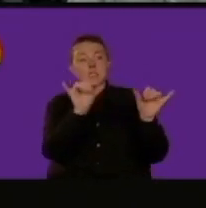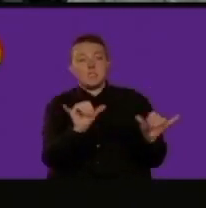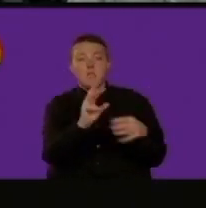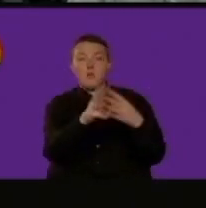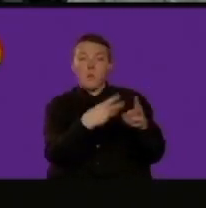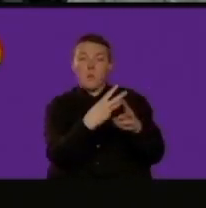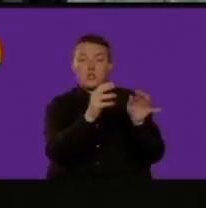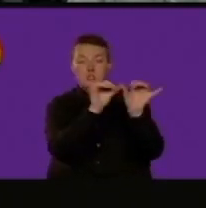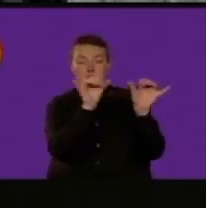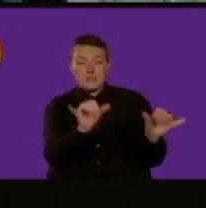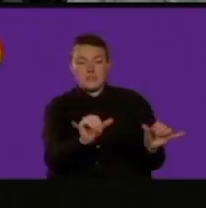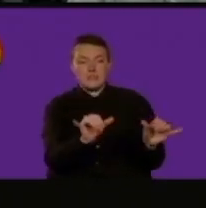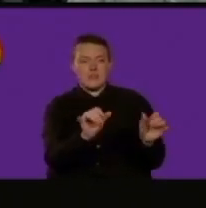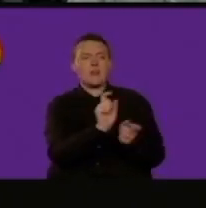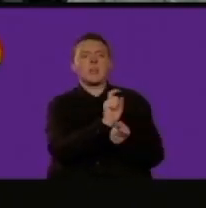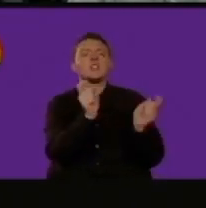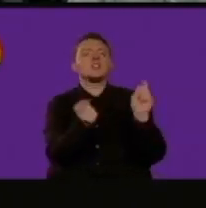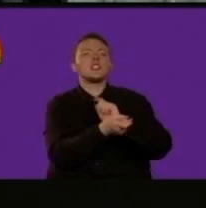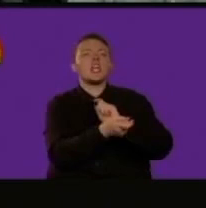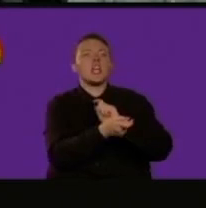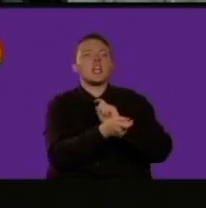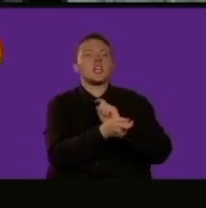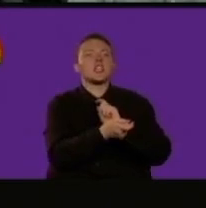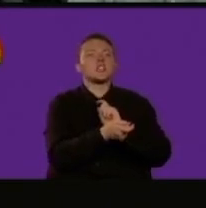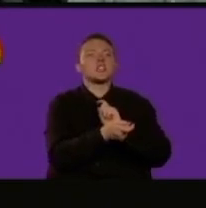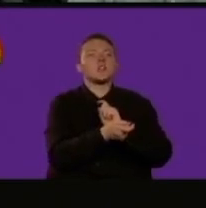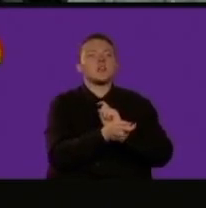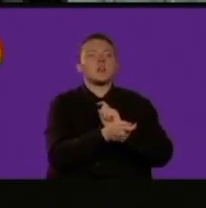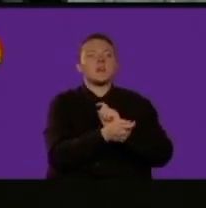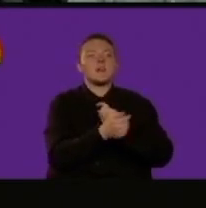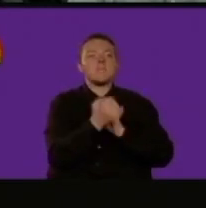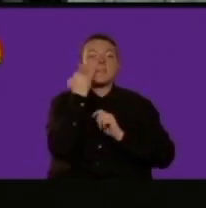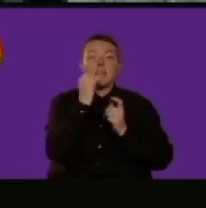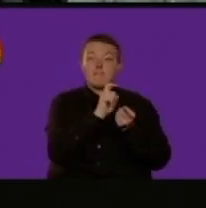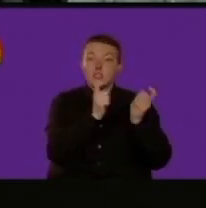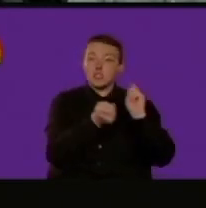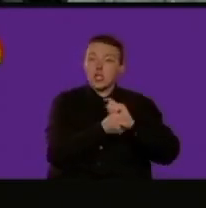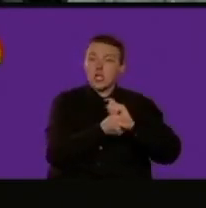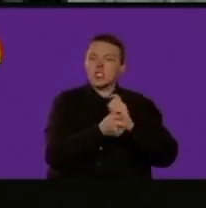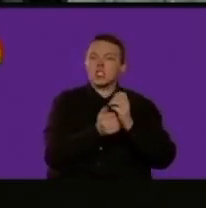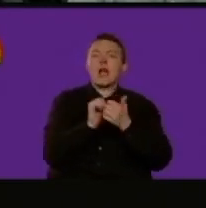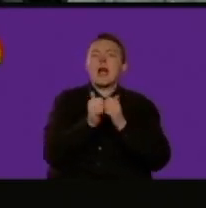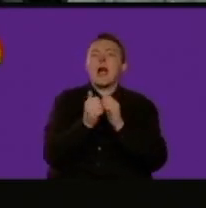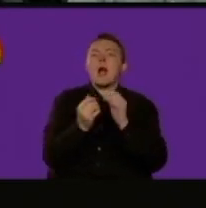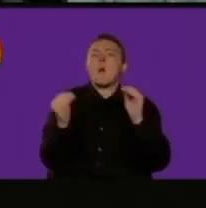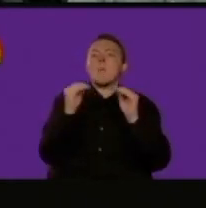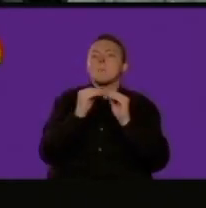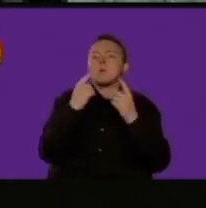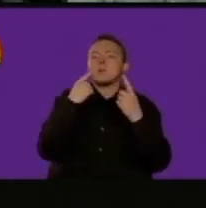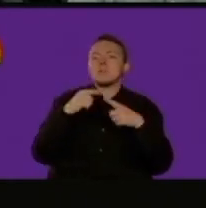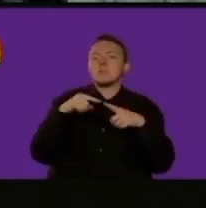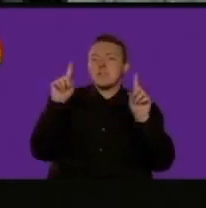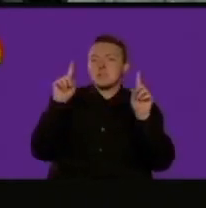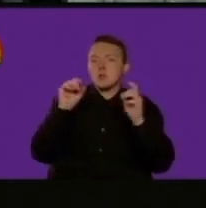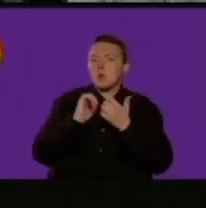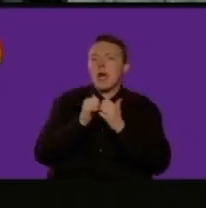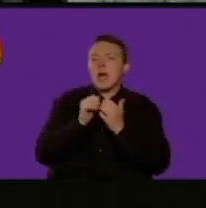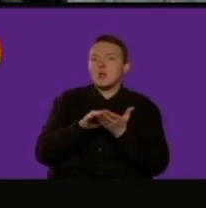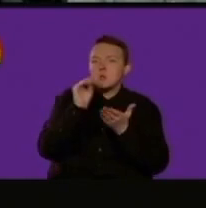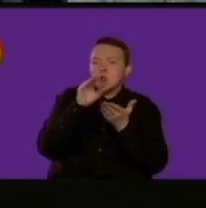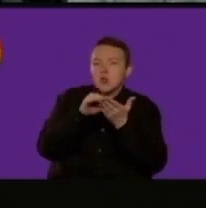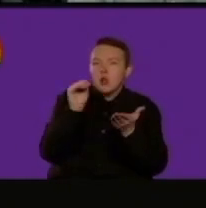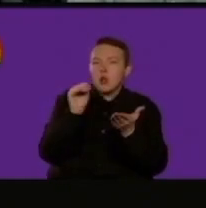to see is in the training of teachers, future teachers, and I would like to see